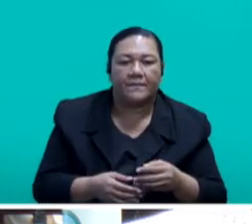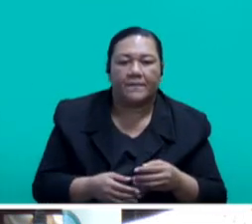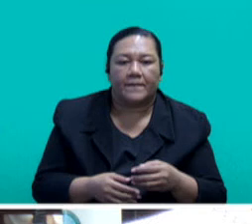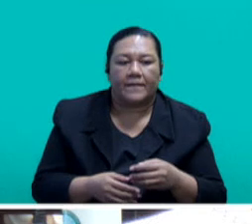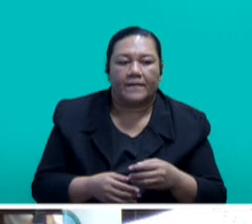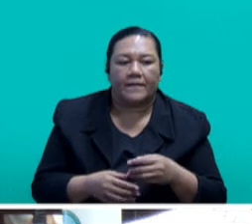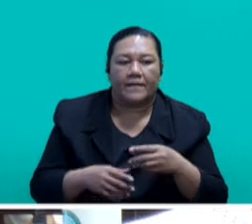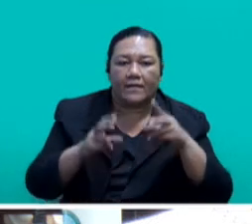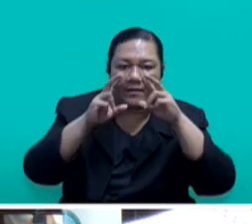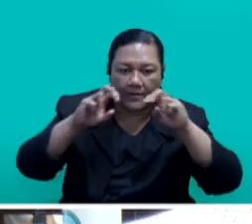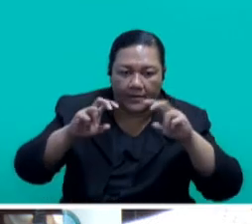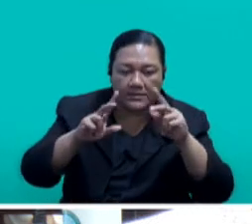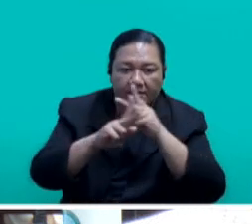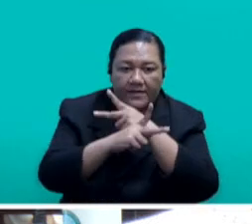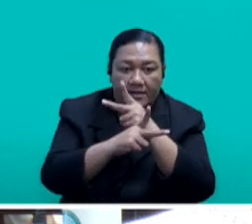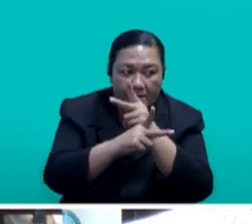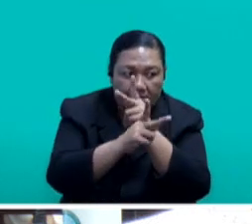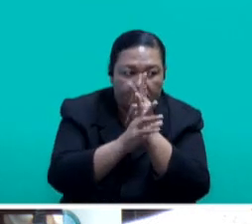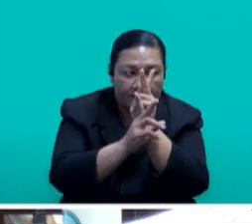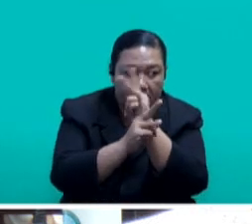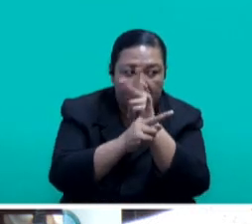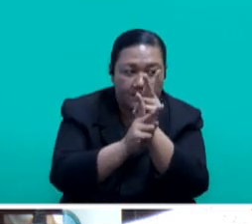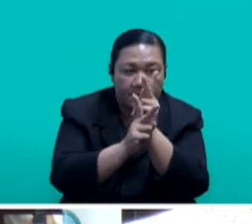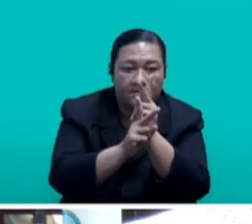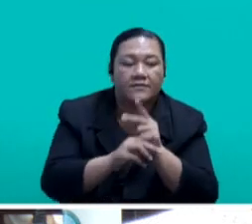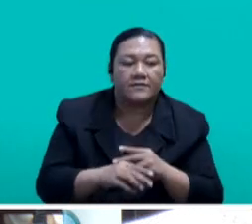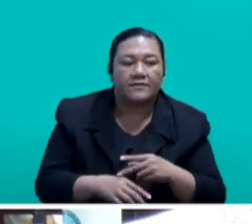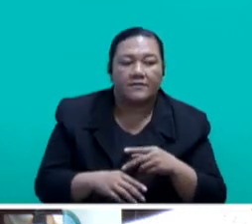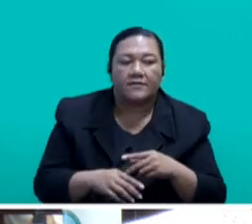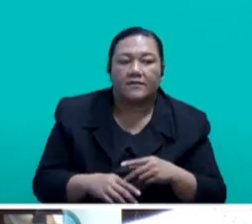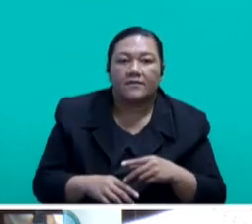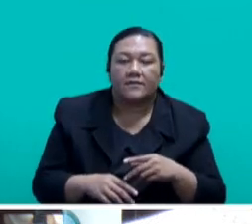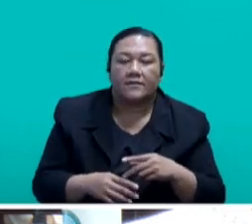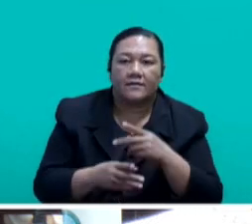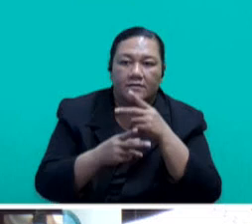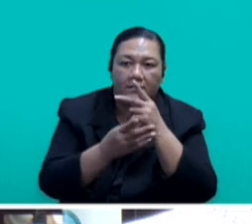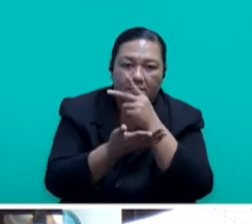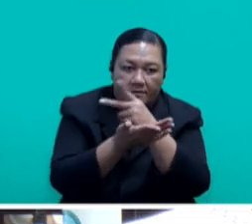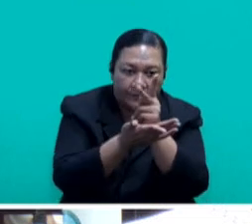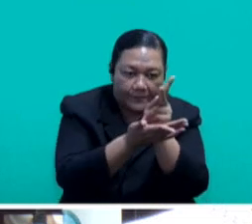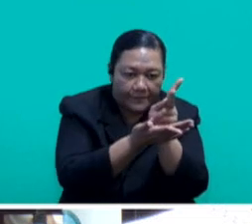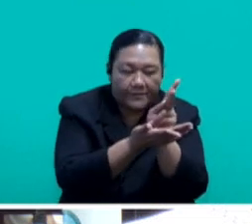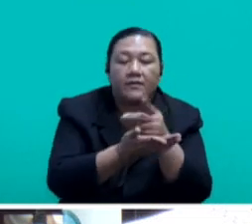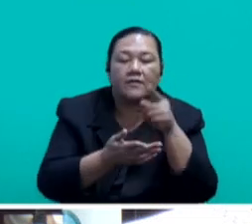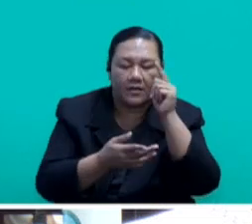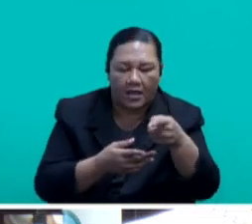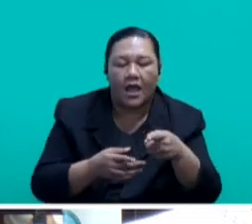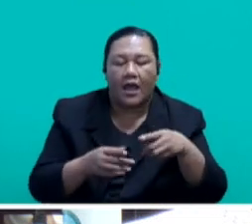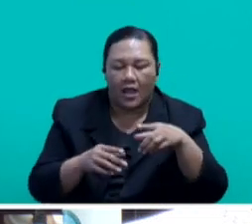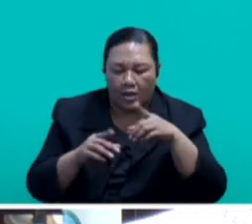and stock against the baseline environmental concerns for rivers back retention across the